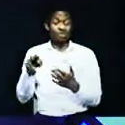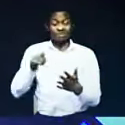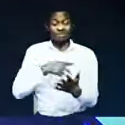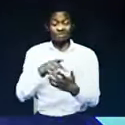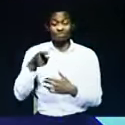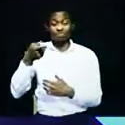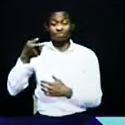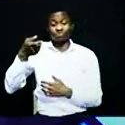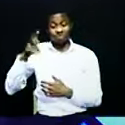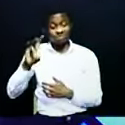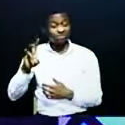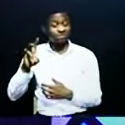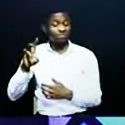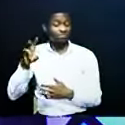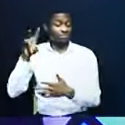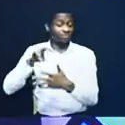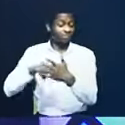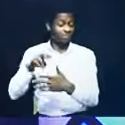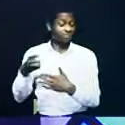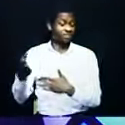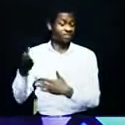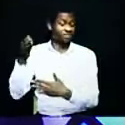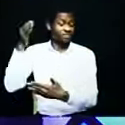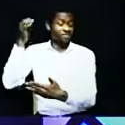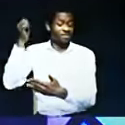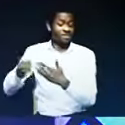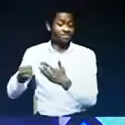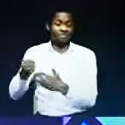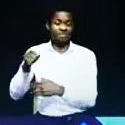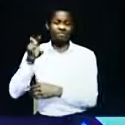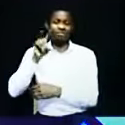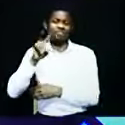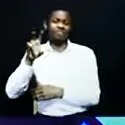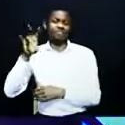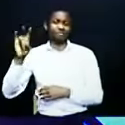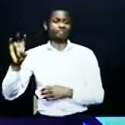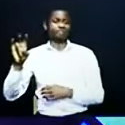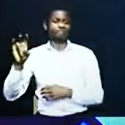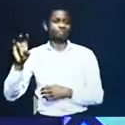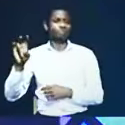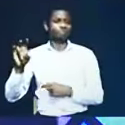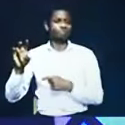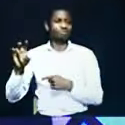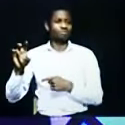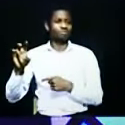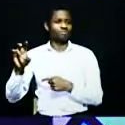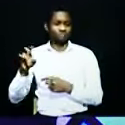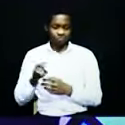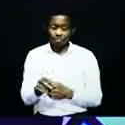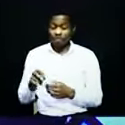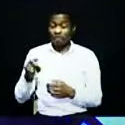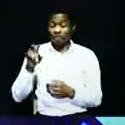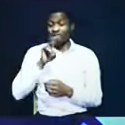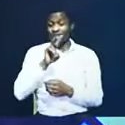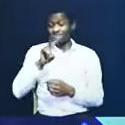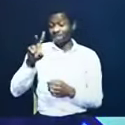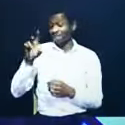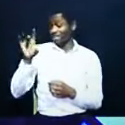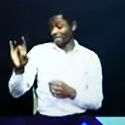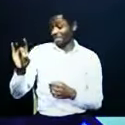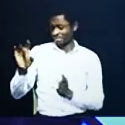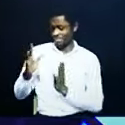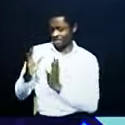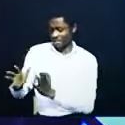27, we ended at verse 7. And then I reserve verse 8 for this particular place